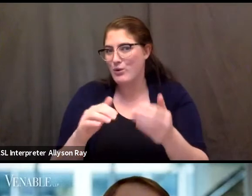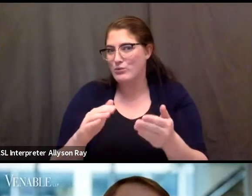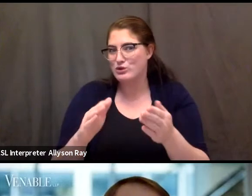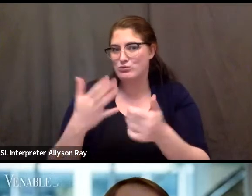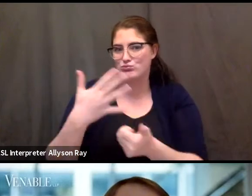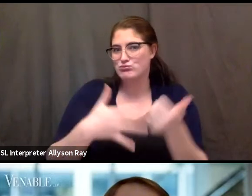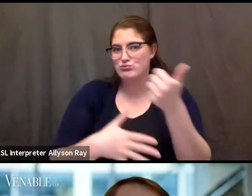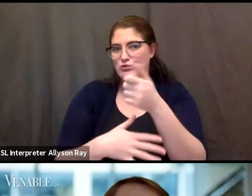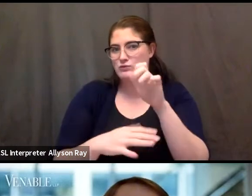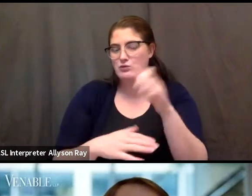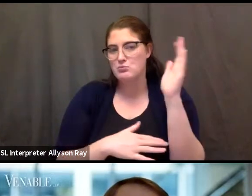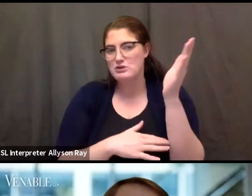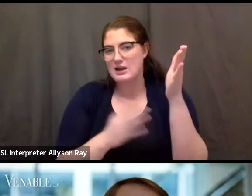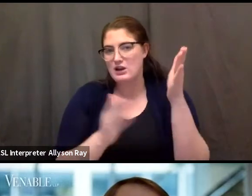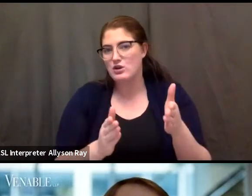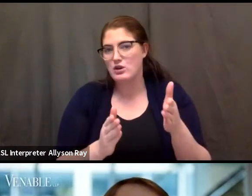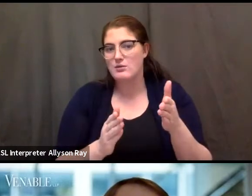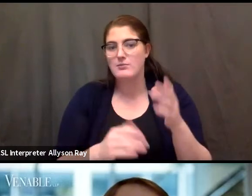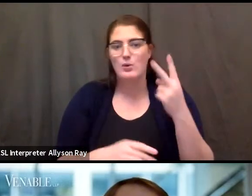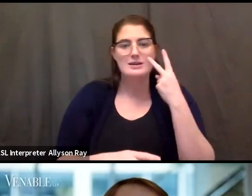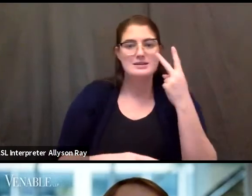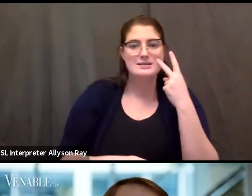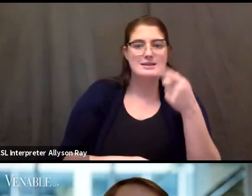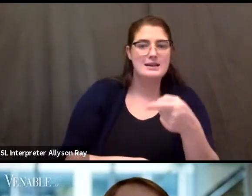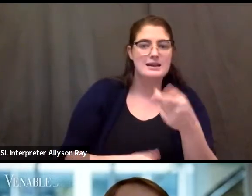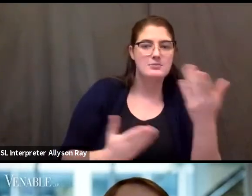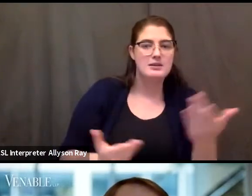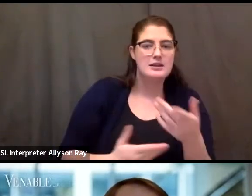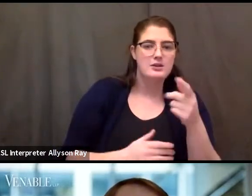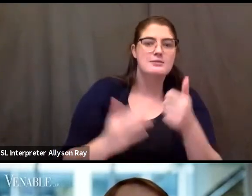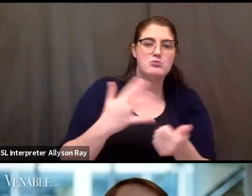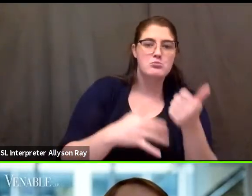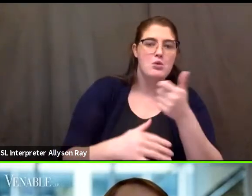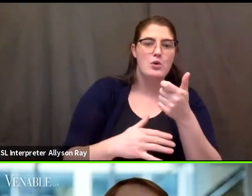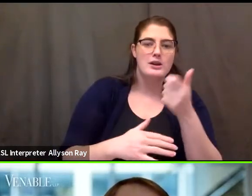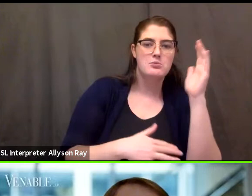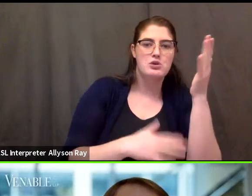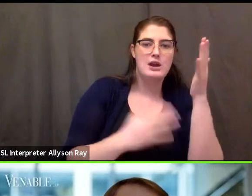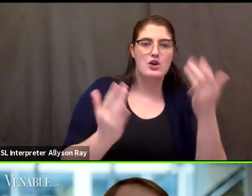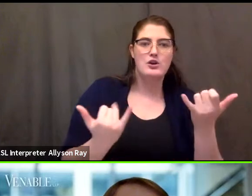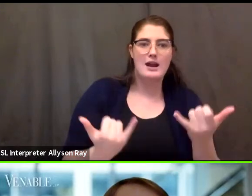here, and he is promoted to a panelist. Give it just one moment. Right.